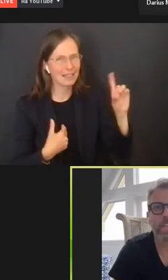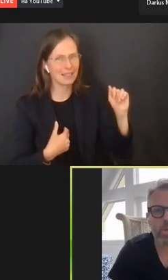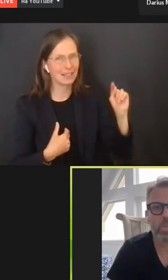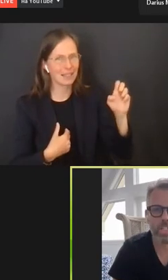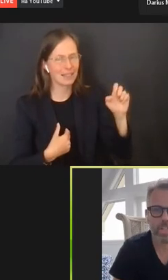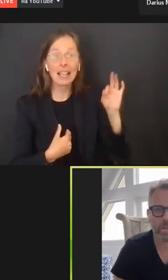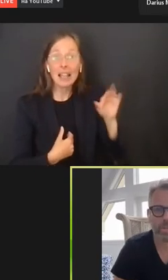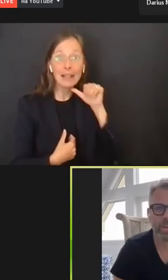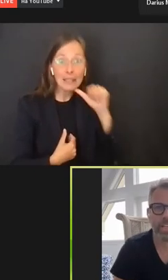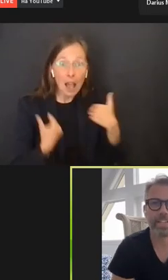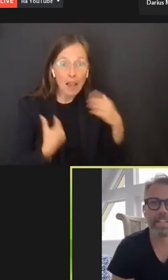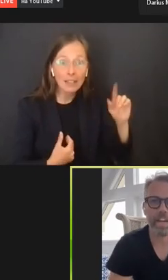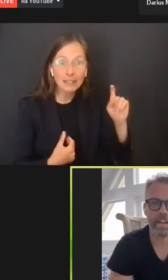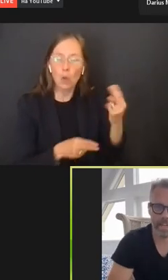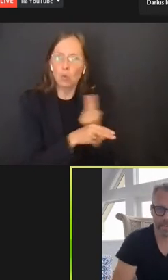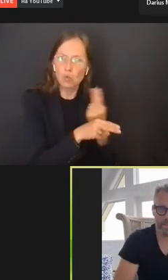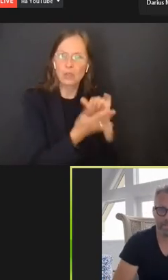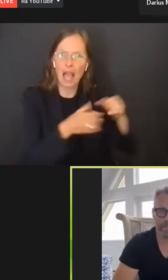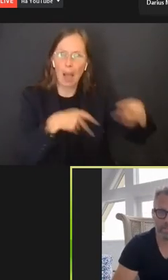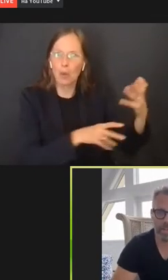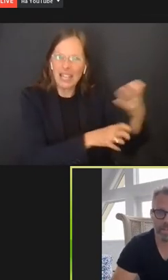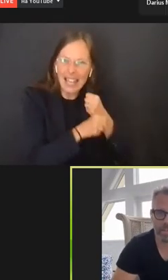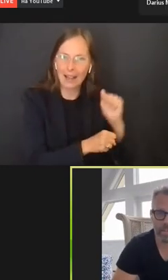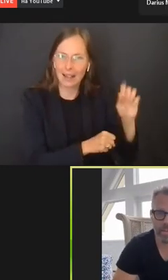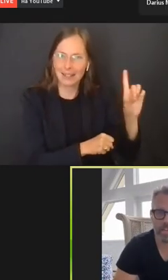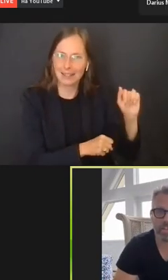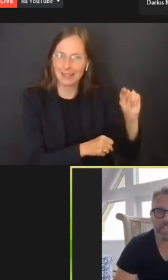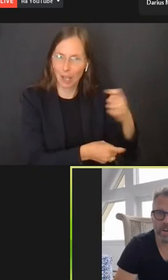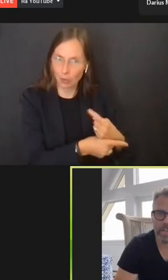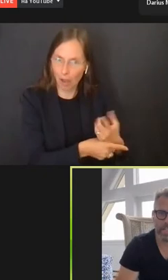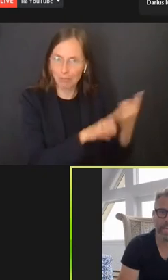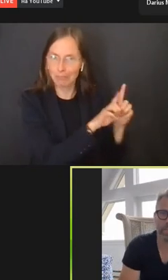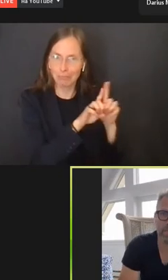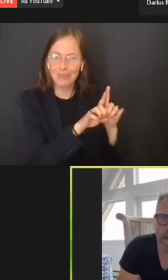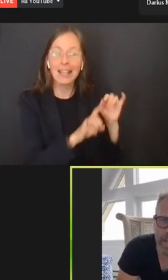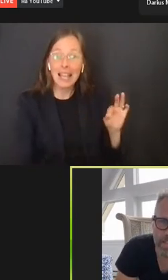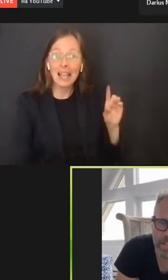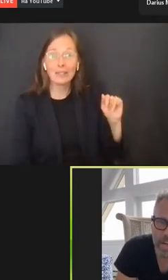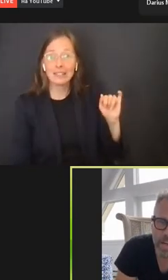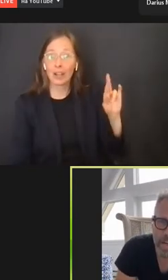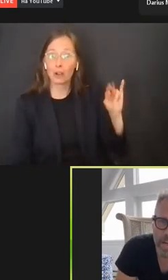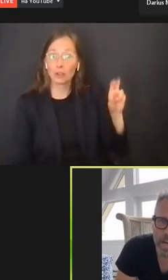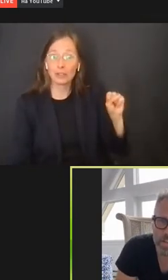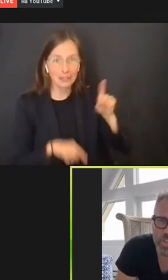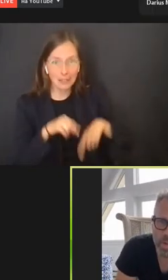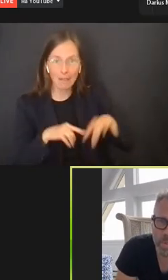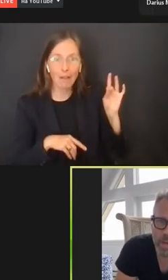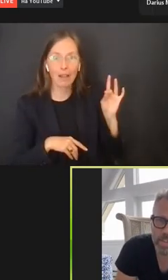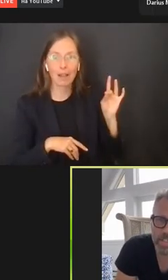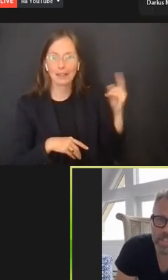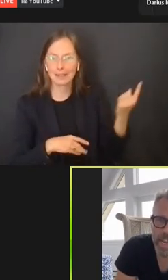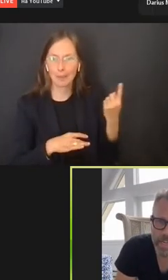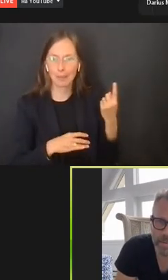he use this opportunity to get a date, right? Because if Darius can't find